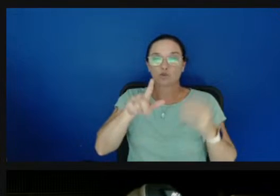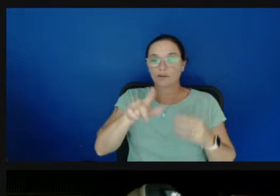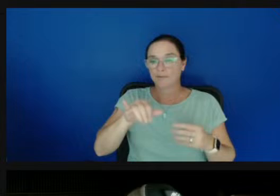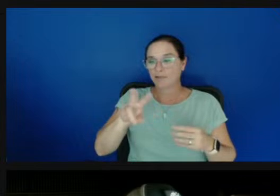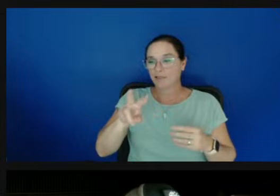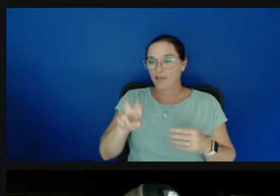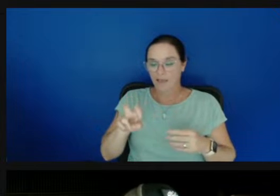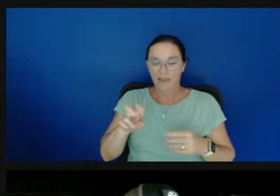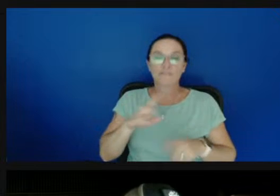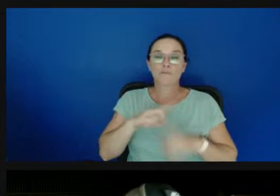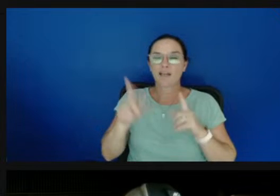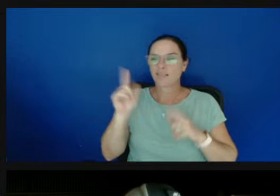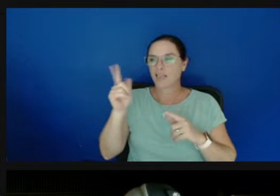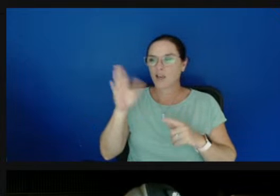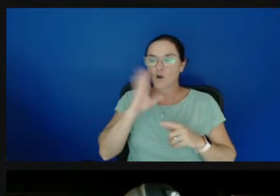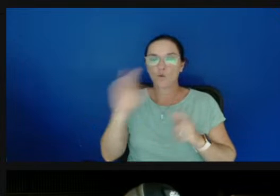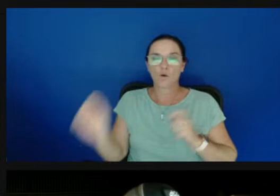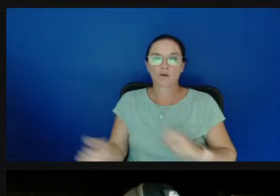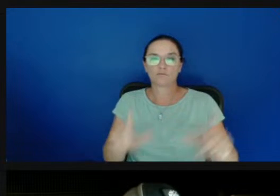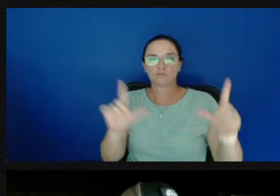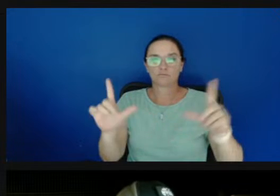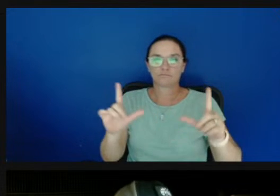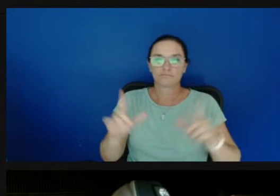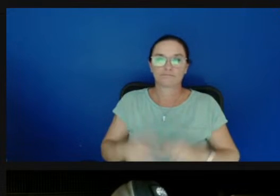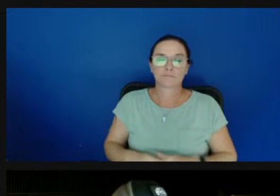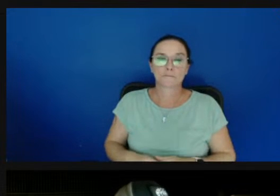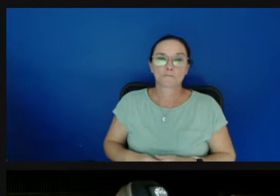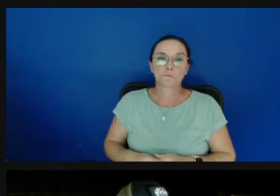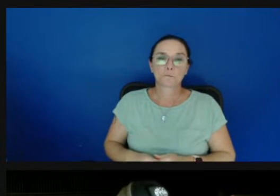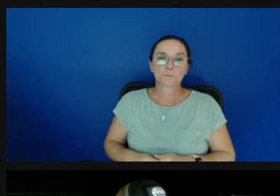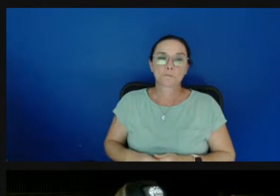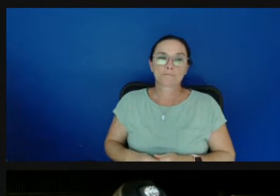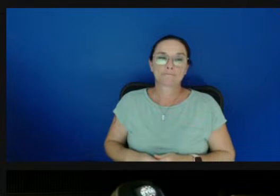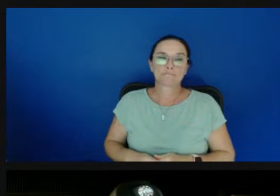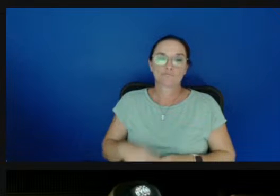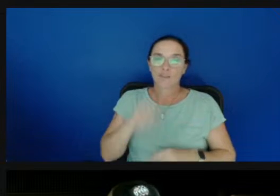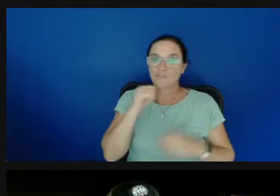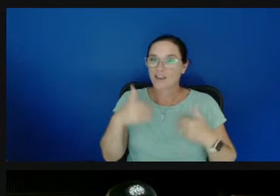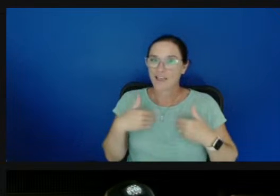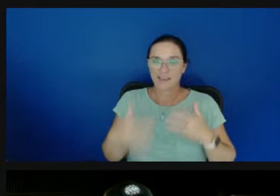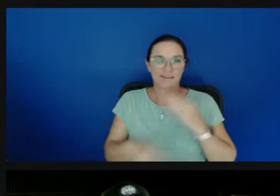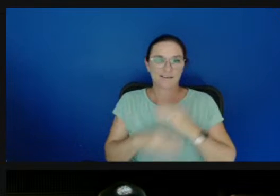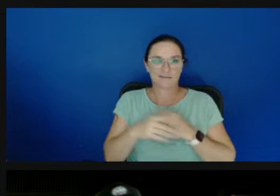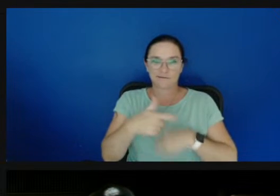to release it when we have time to do some editing, which we have not had much time recently.